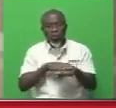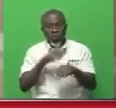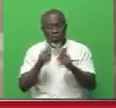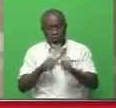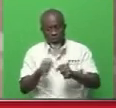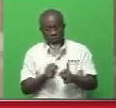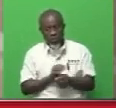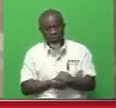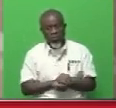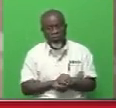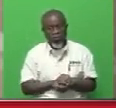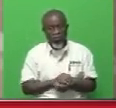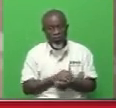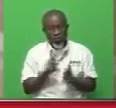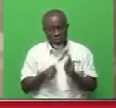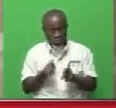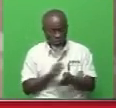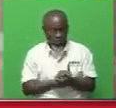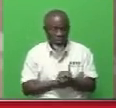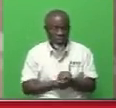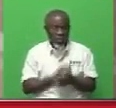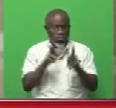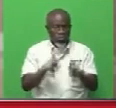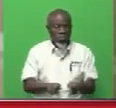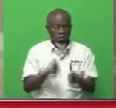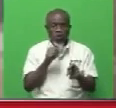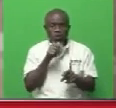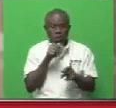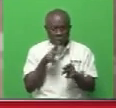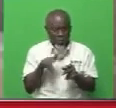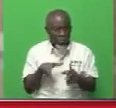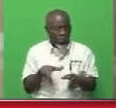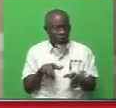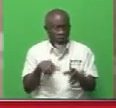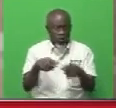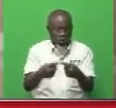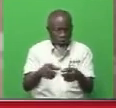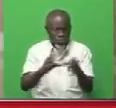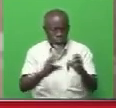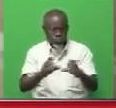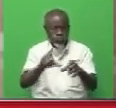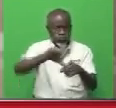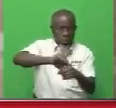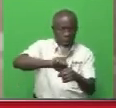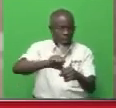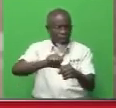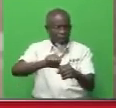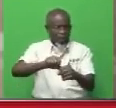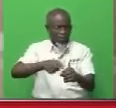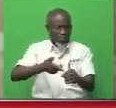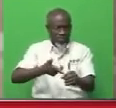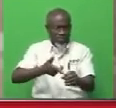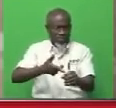decision makers in those cases, Madam President. It is the person who has to cringe when they stand at the fuel pump now at the gas station.